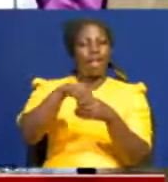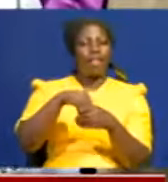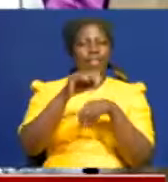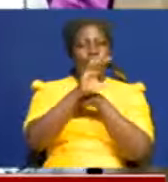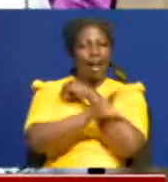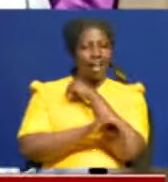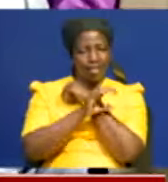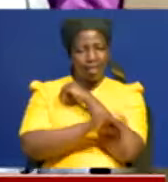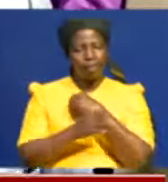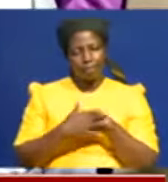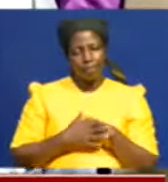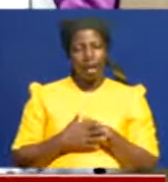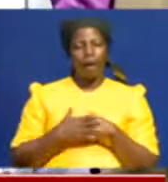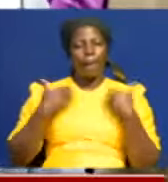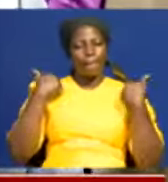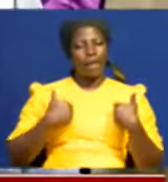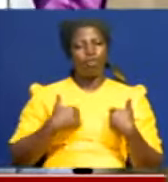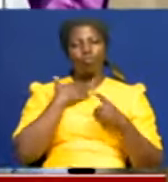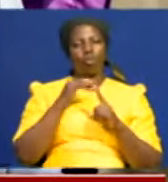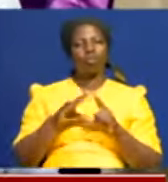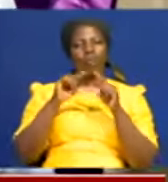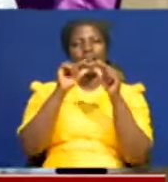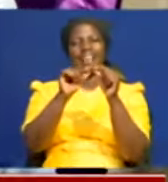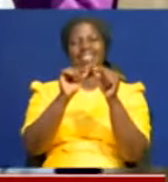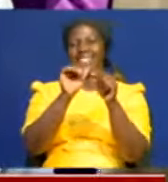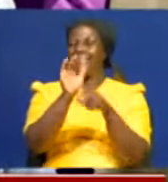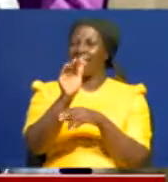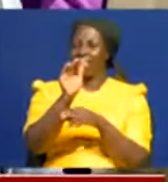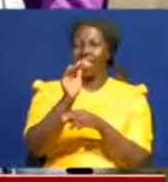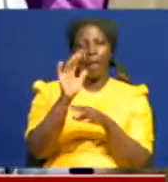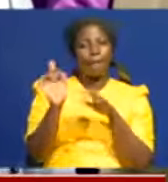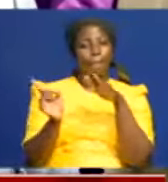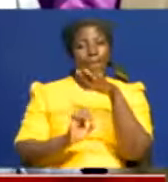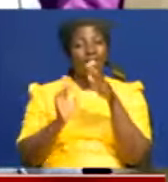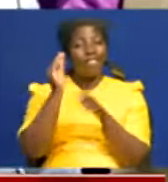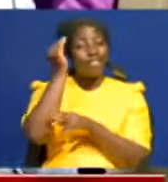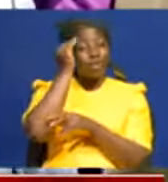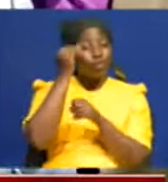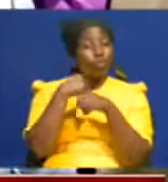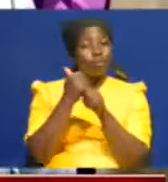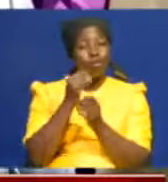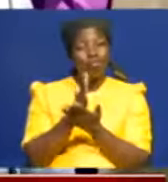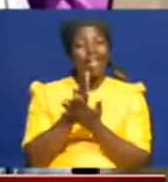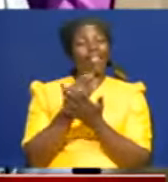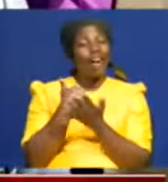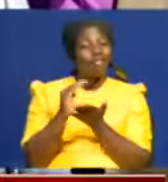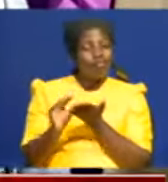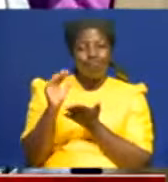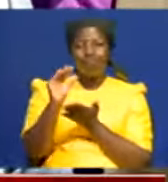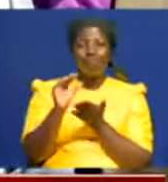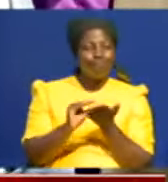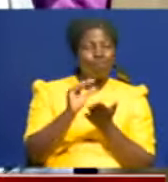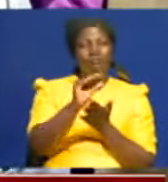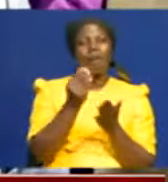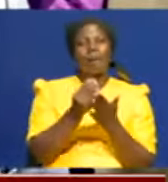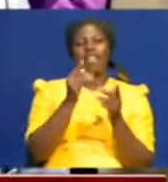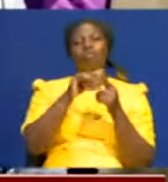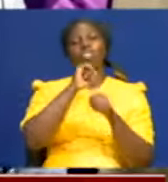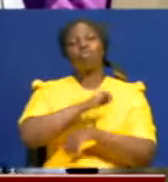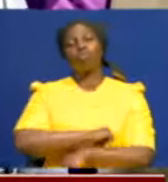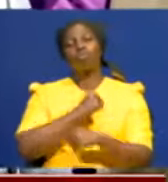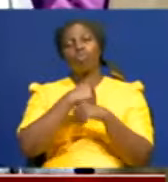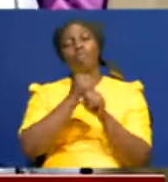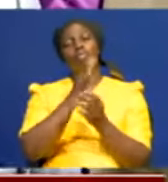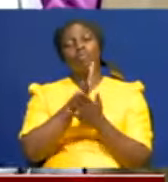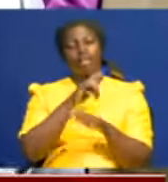to call upon the Ministry of Education to ensure that they have done part of their bargaining to the schools to ensure that our children, as they